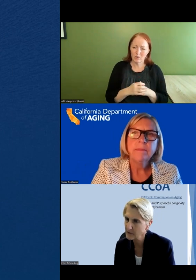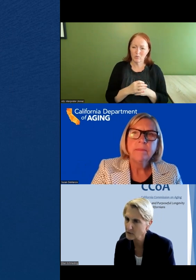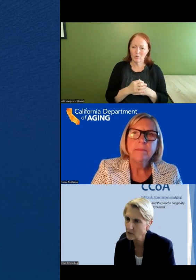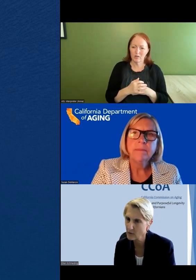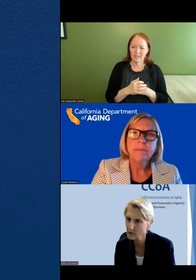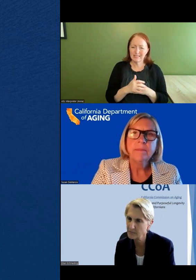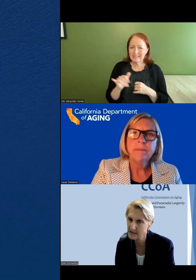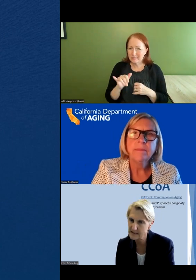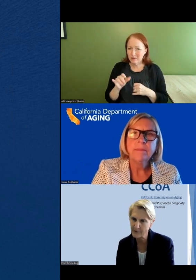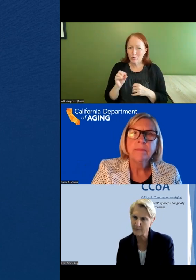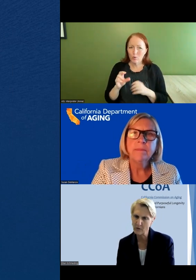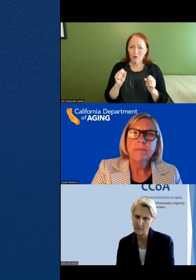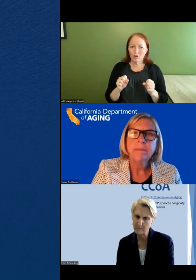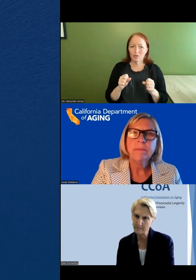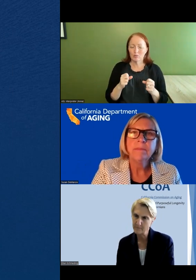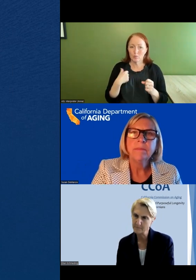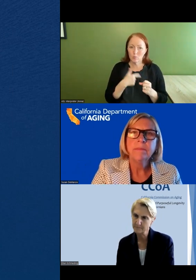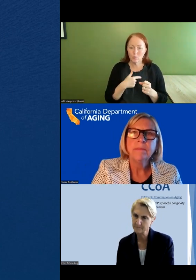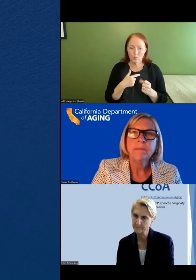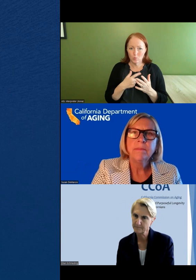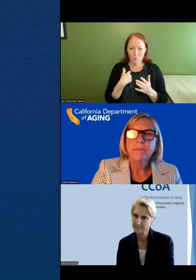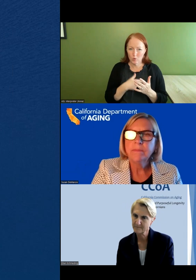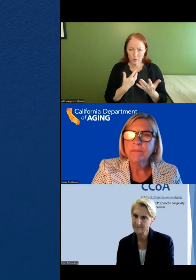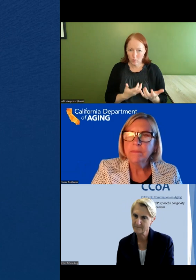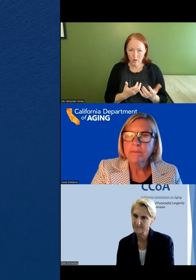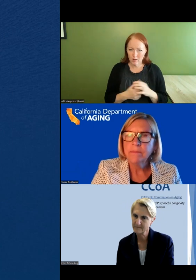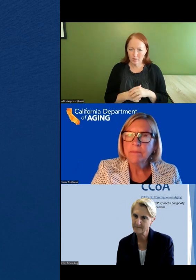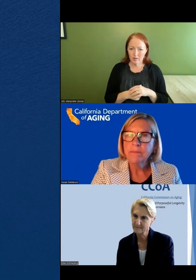is similar or could be desirable?